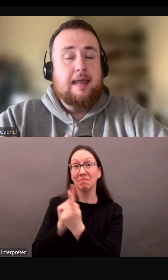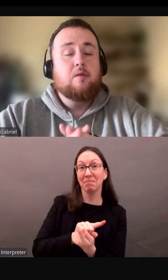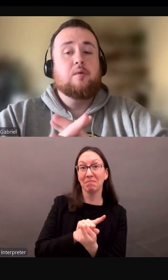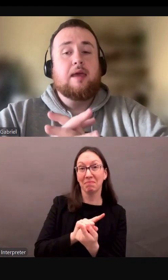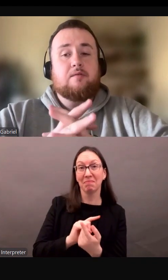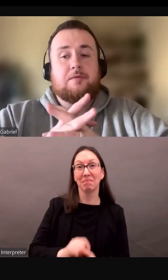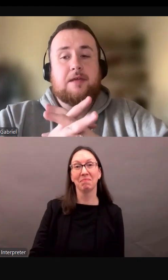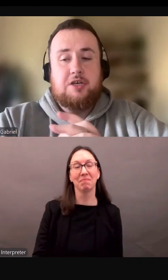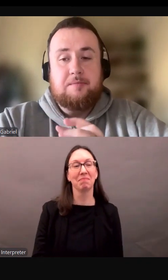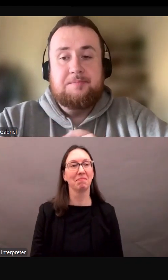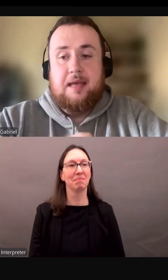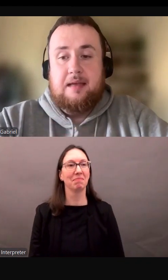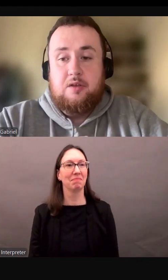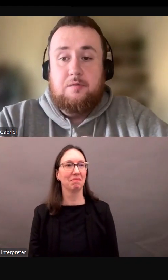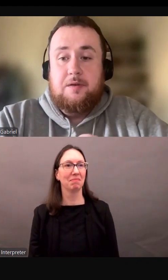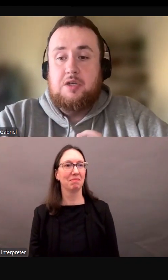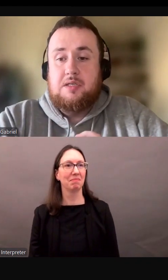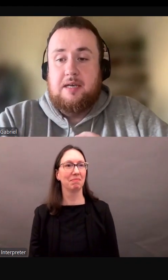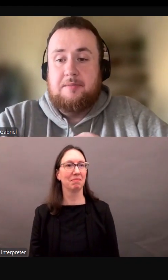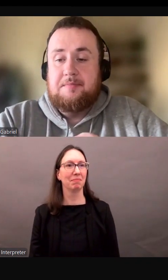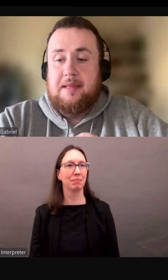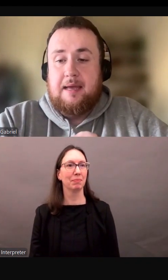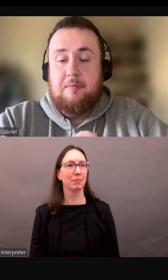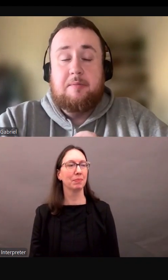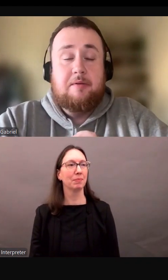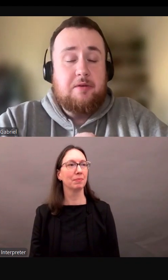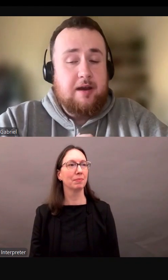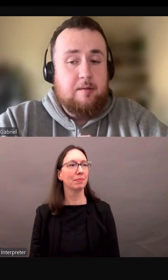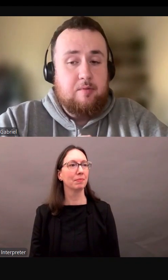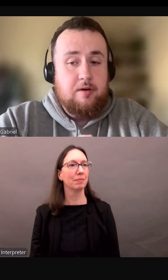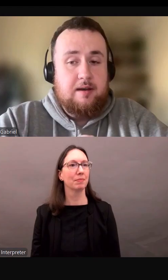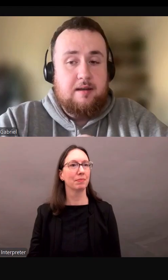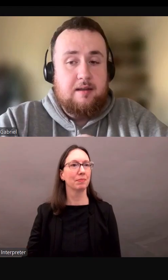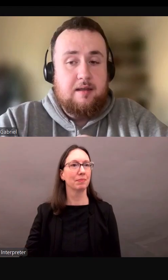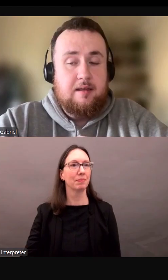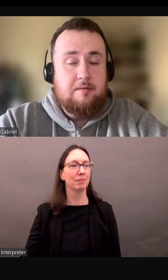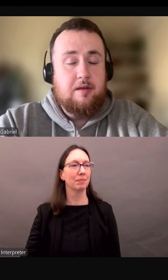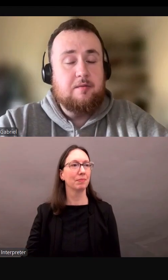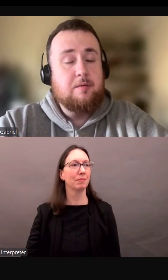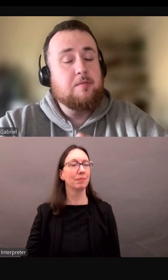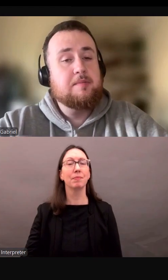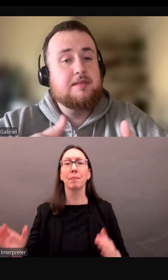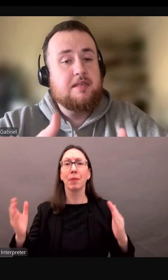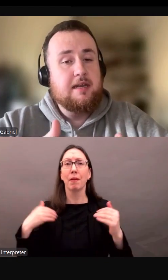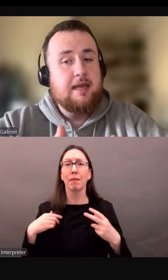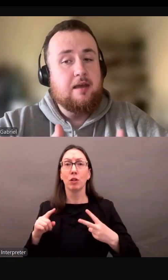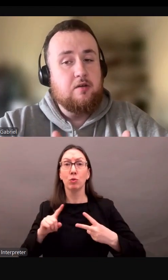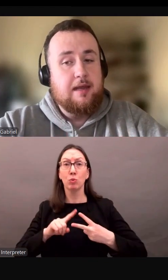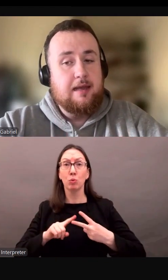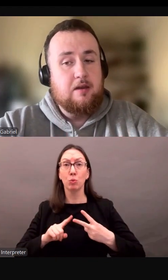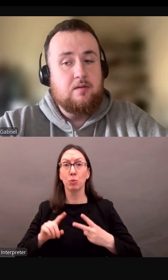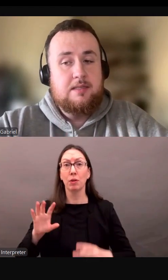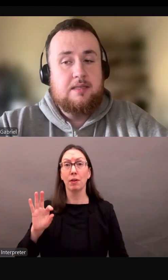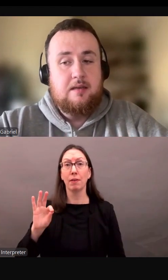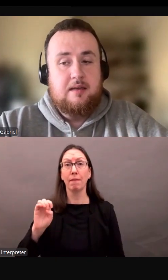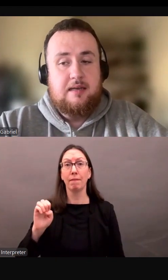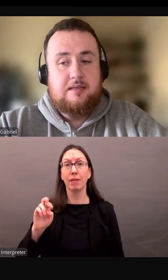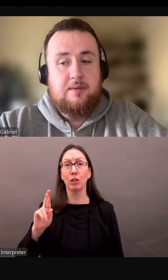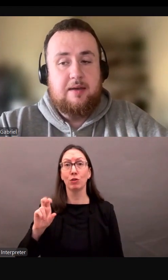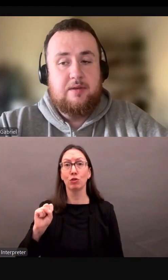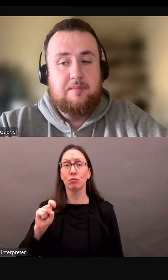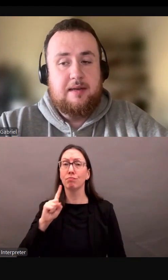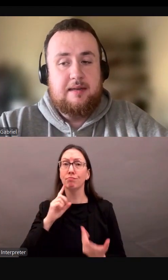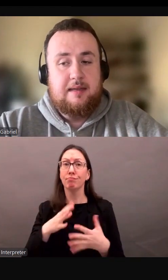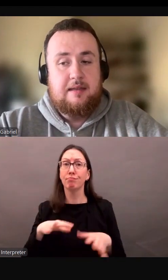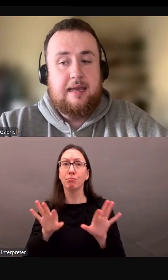And then we have a feature, two features here that might be very important for people studying or taking notes, is we